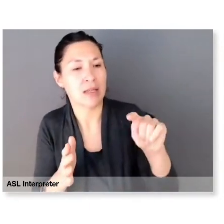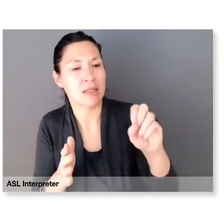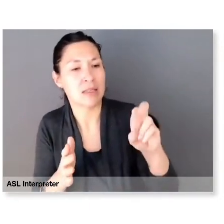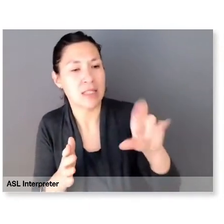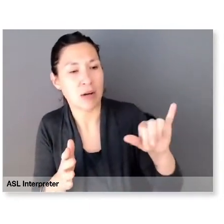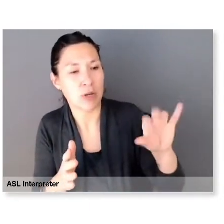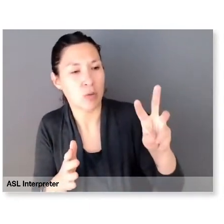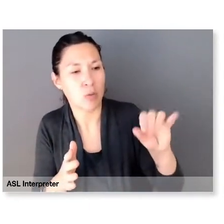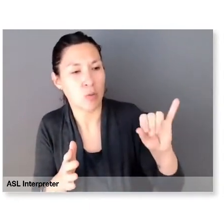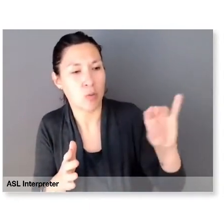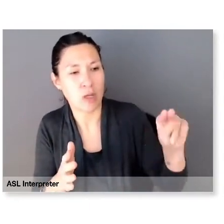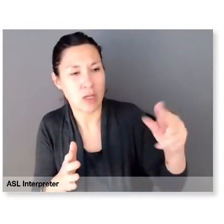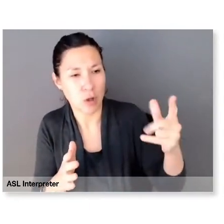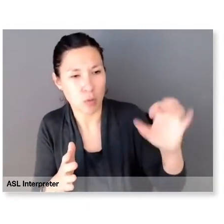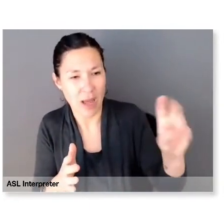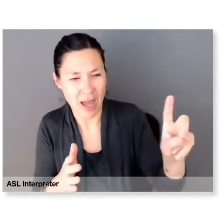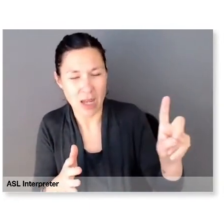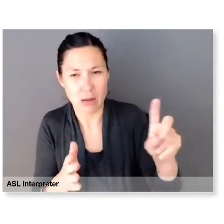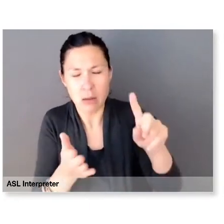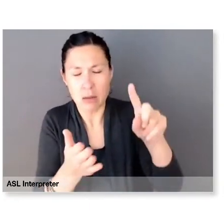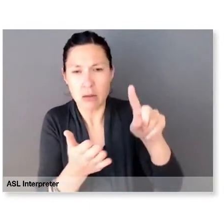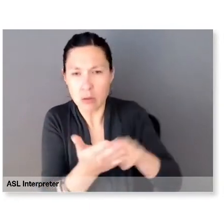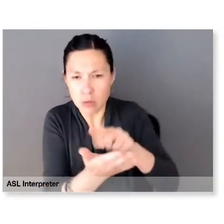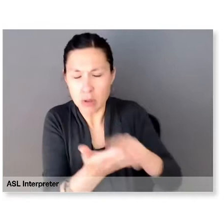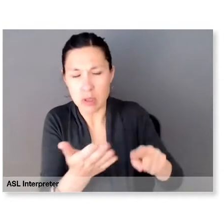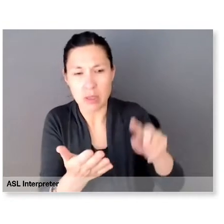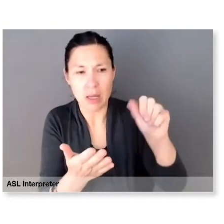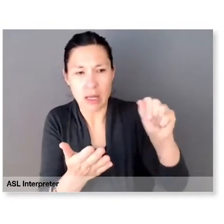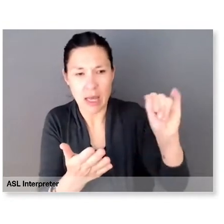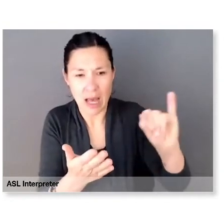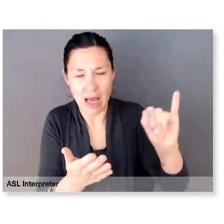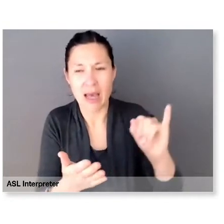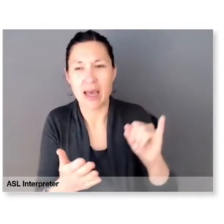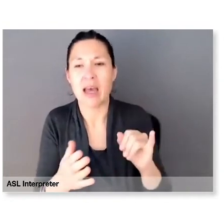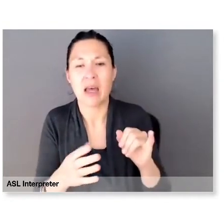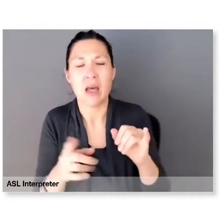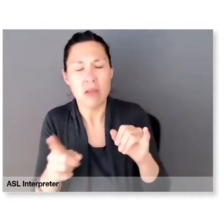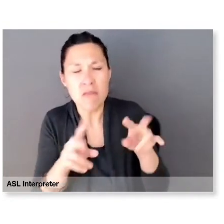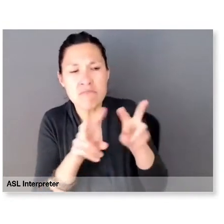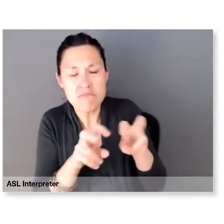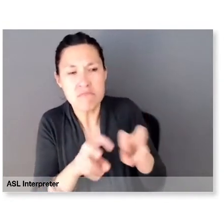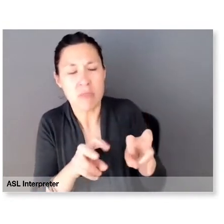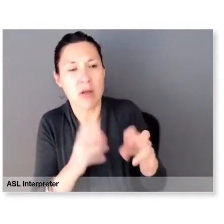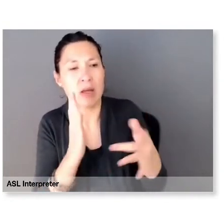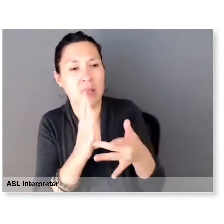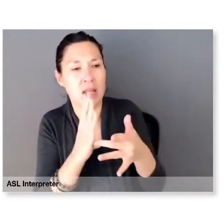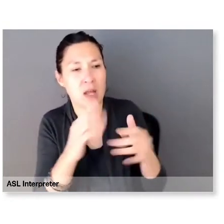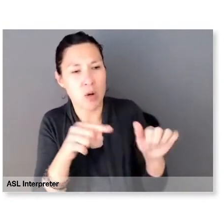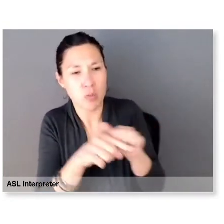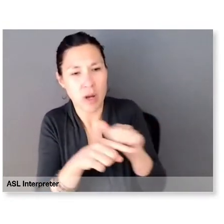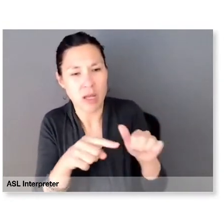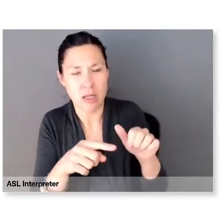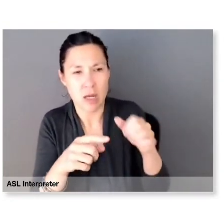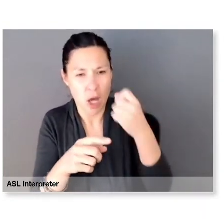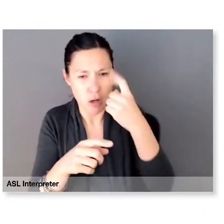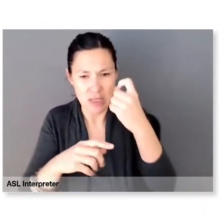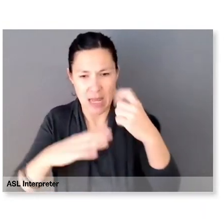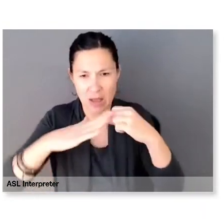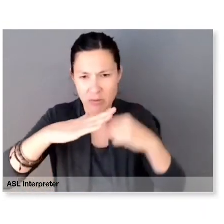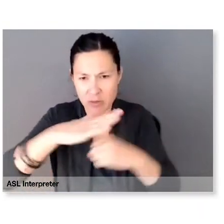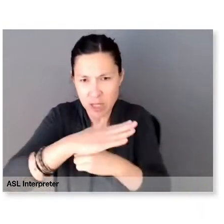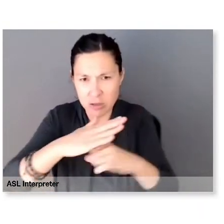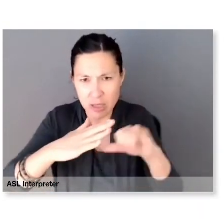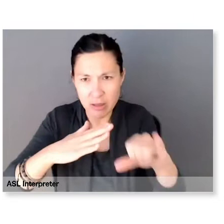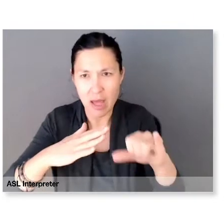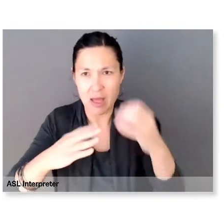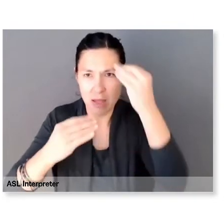and Phil in particular, suggesting this idea of critical technical practices where we consider their foundations as we think about how we